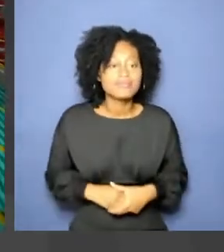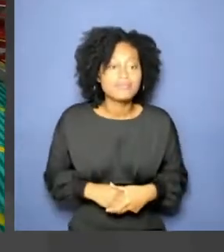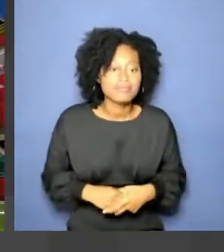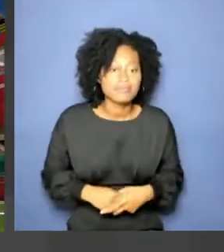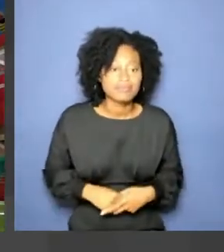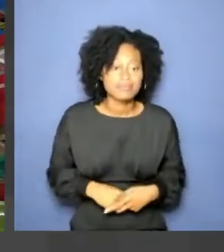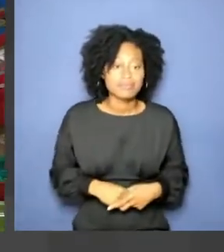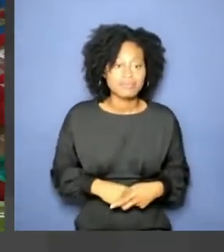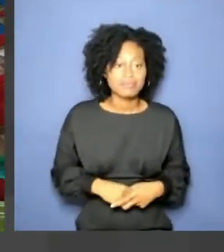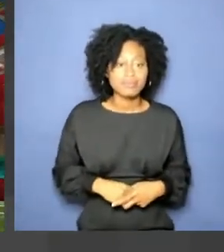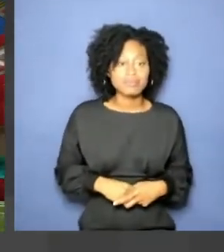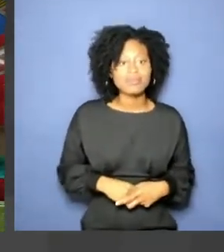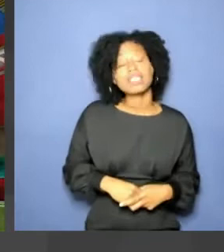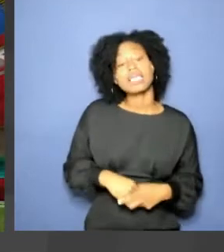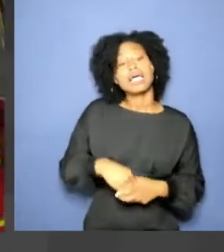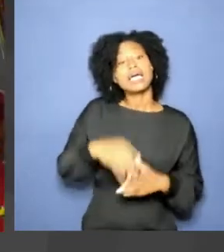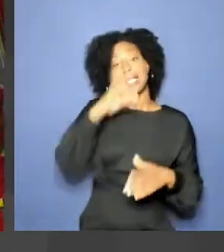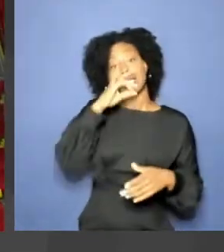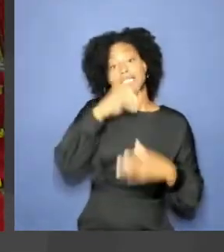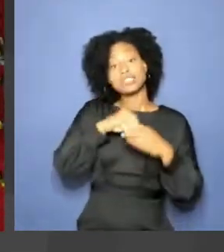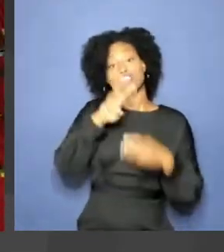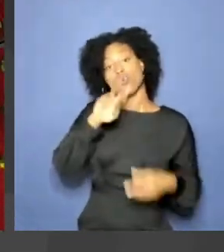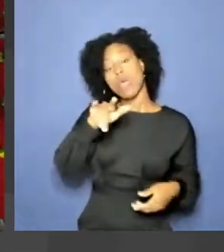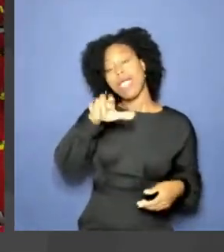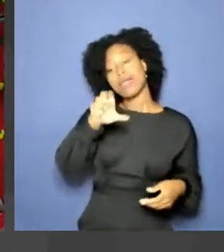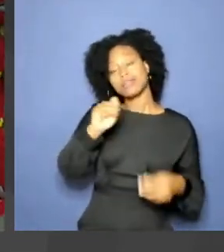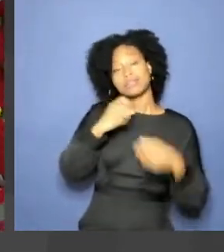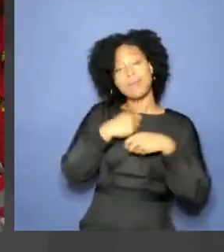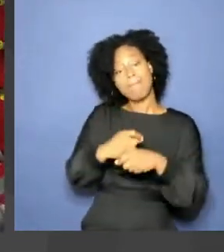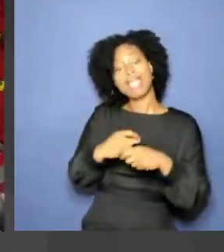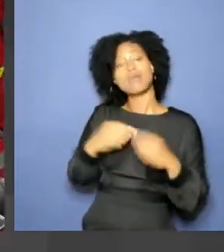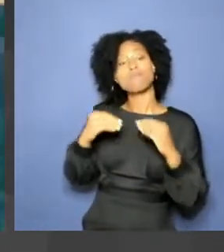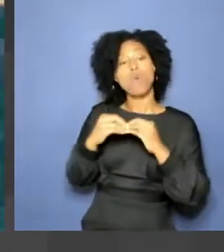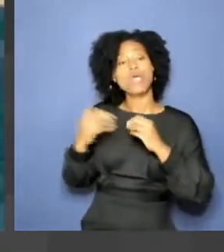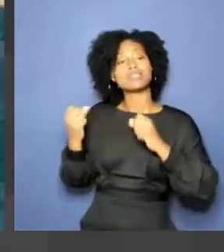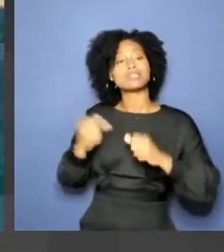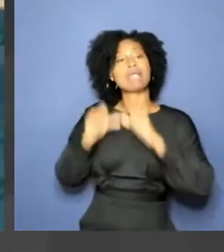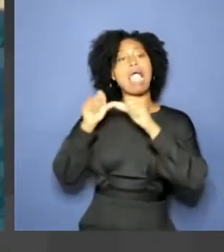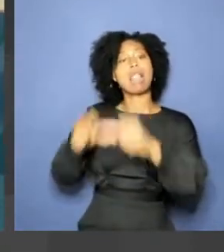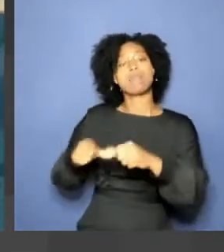Kids in Wales designed more sustainable rugby stadiums.